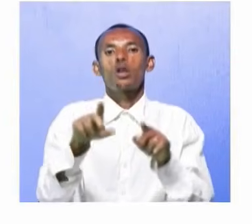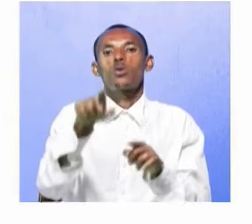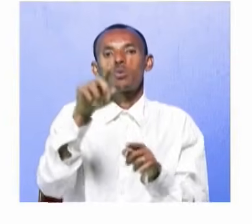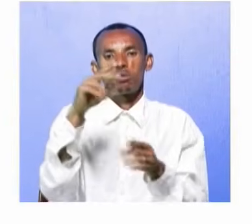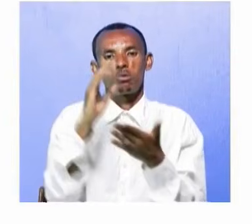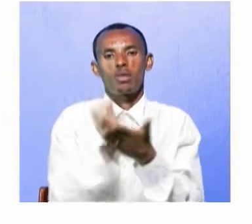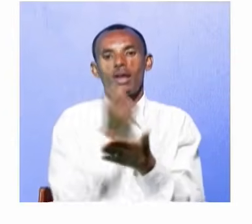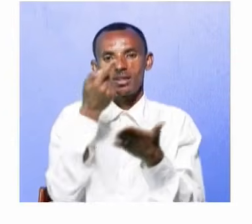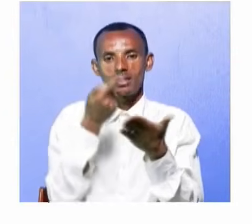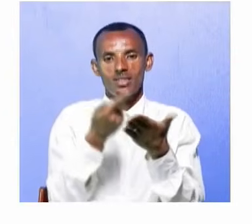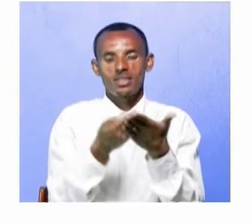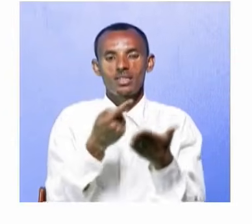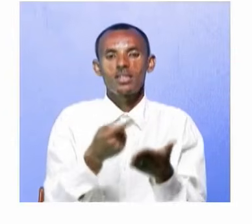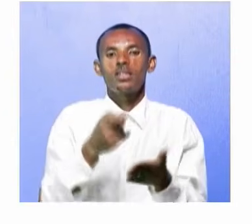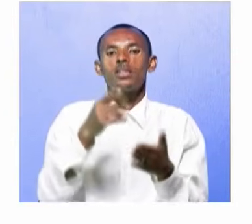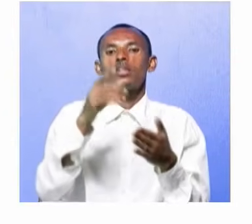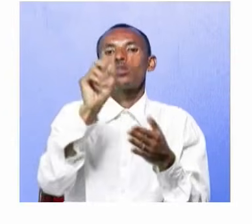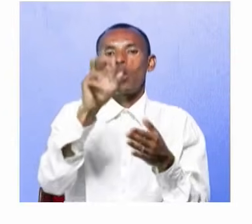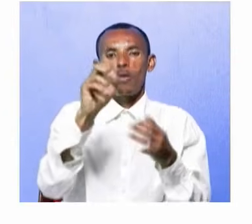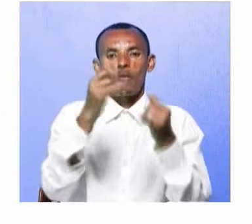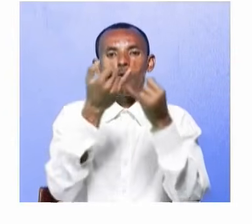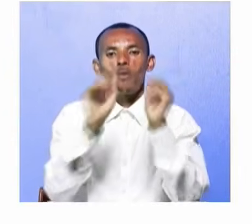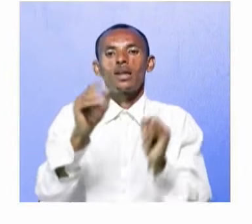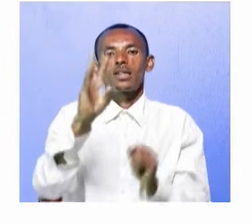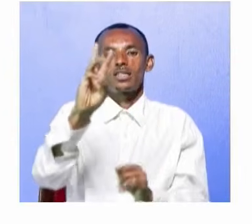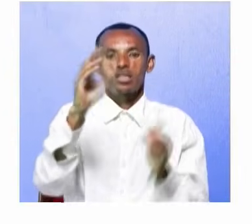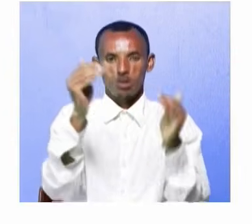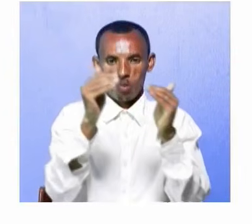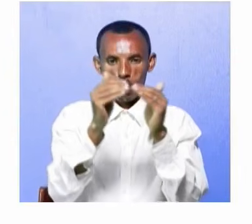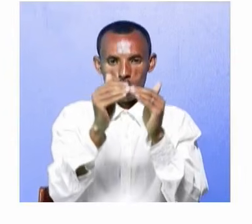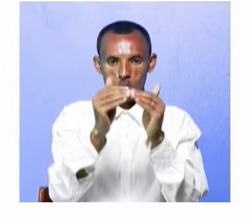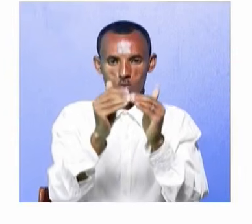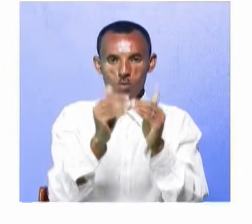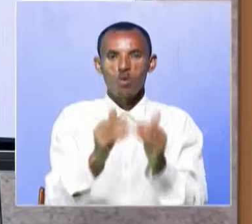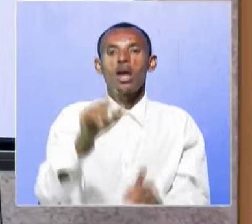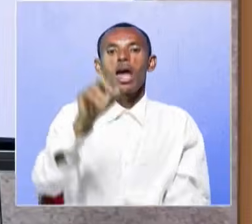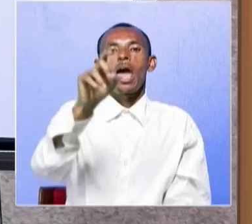this, 12 over 6 is equals to x over 7.